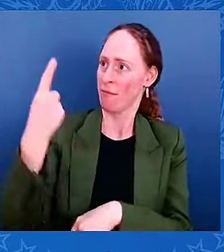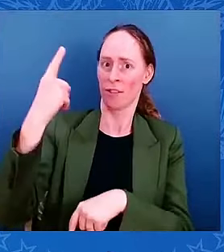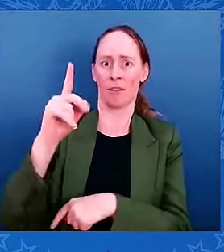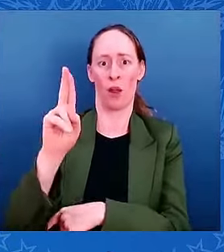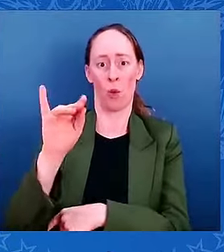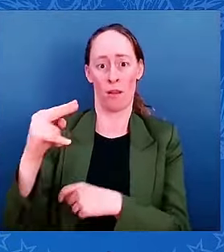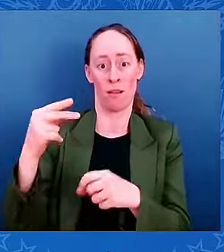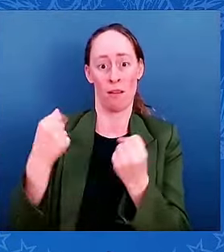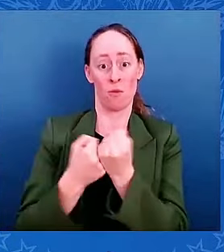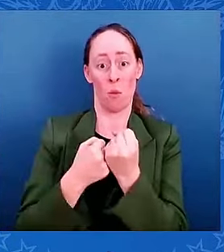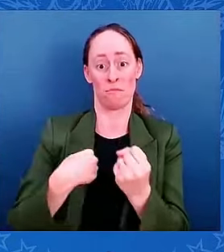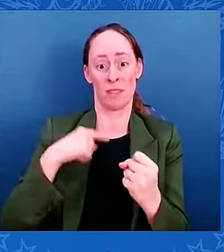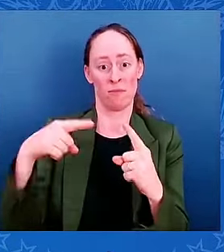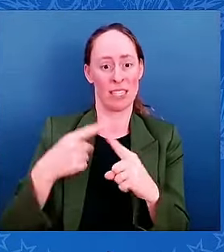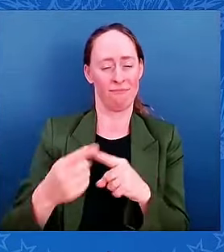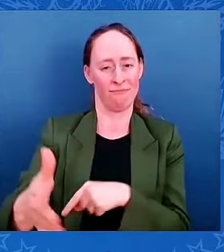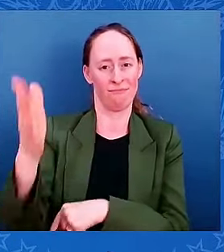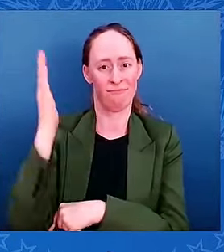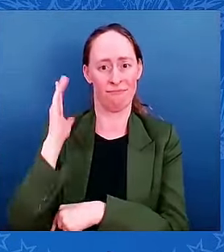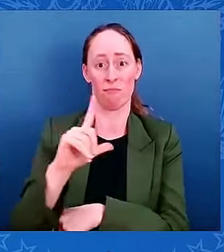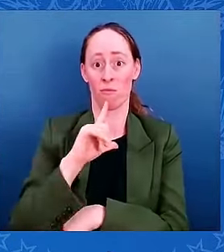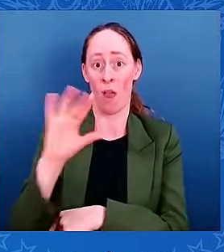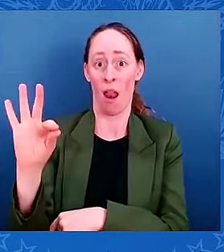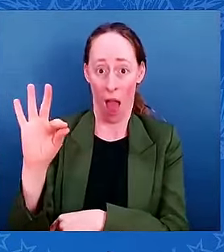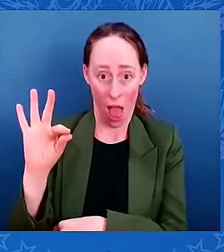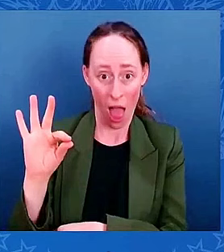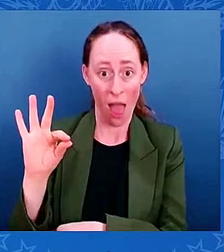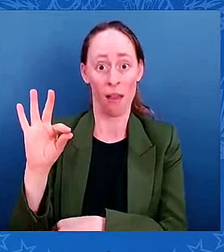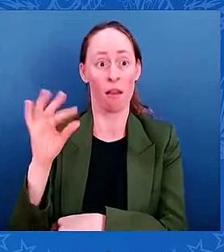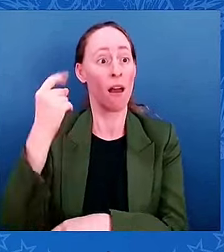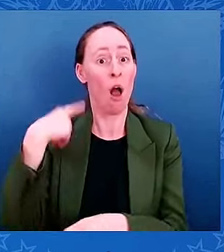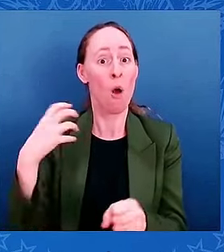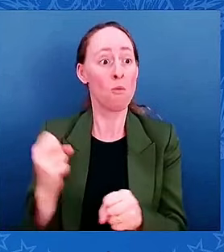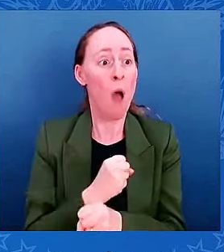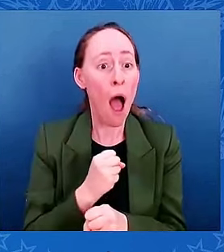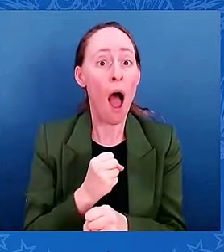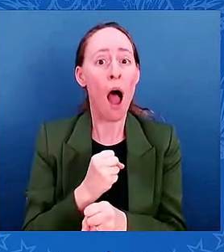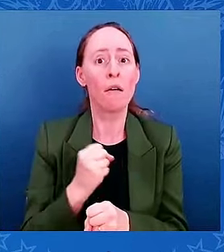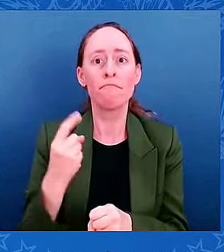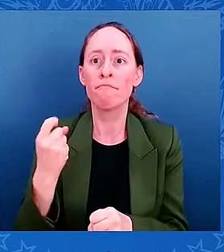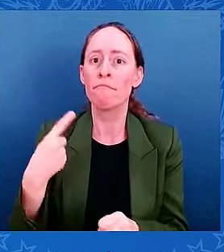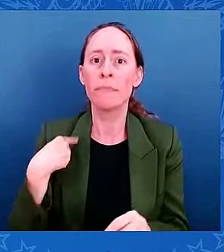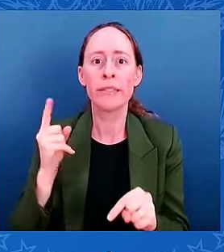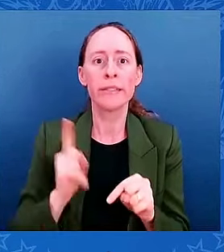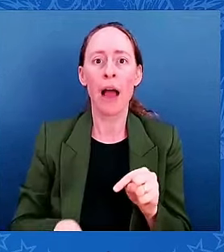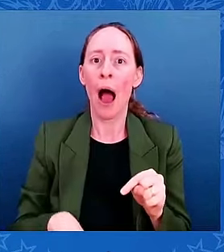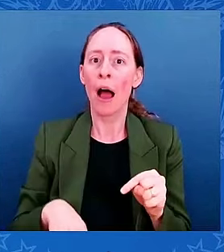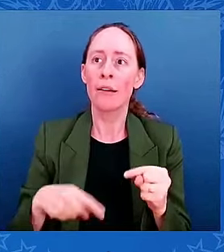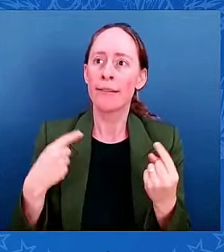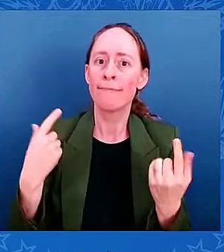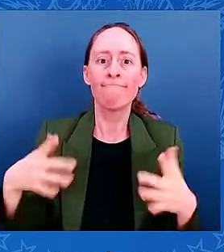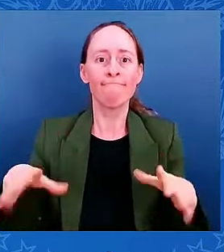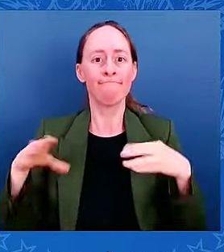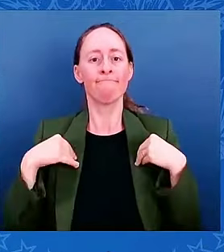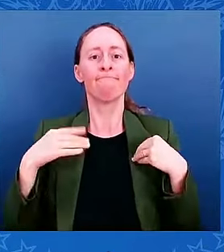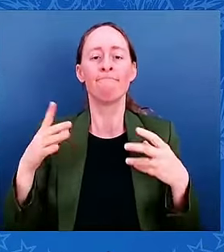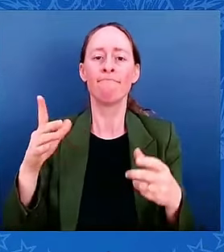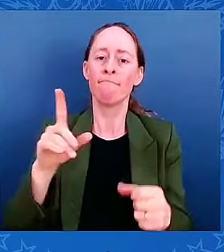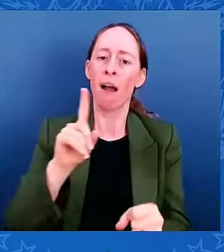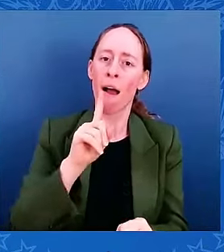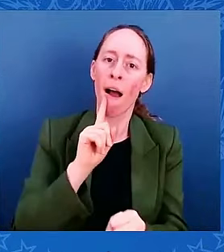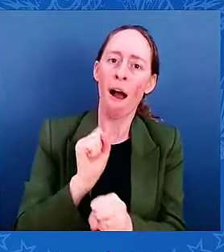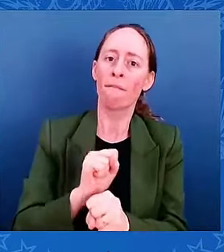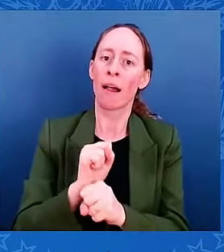be sworn in. I had to wait 17 days to be eligible. But guess what? This guy was with an outfit called